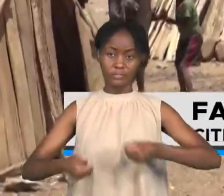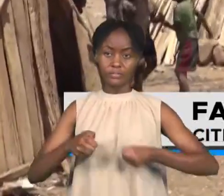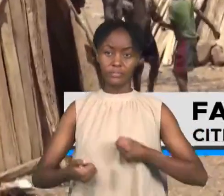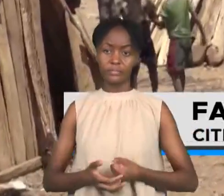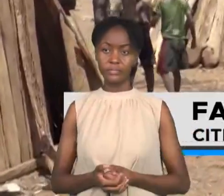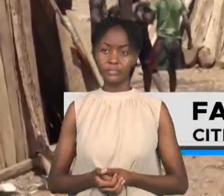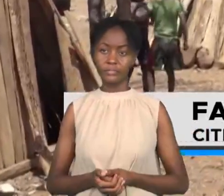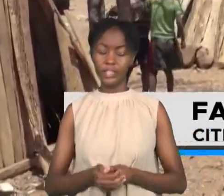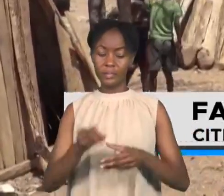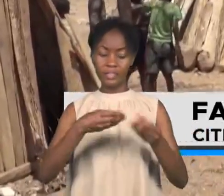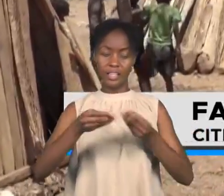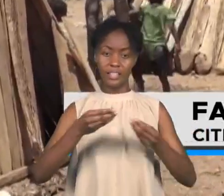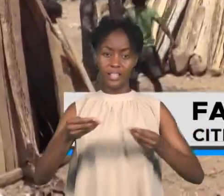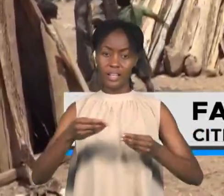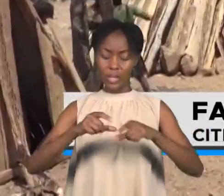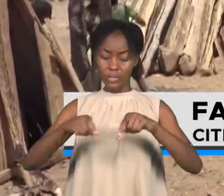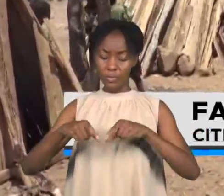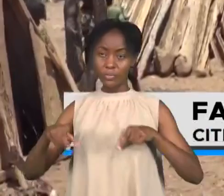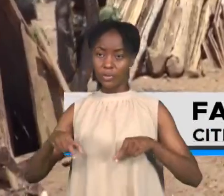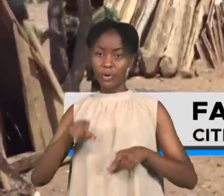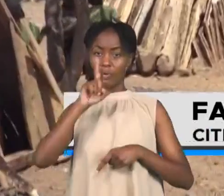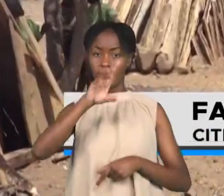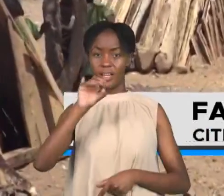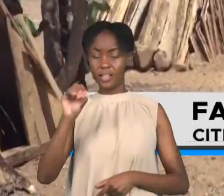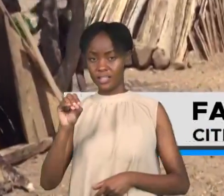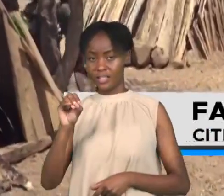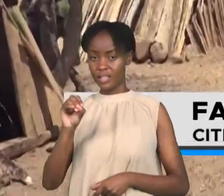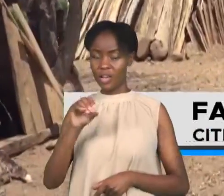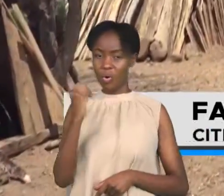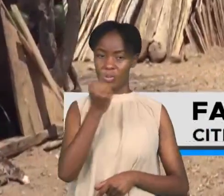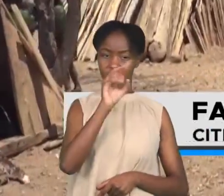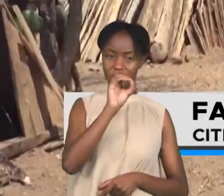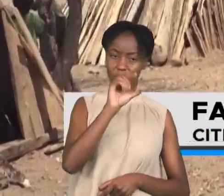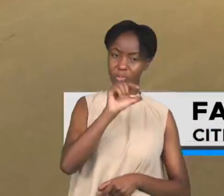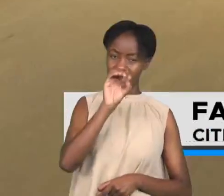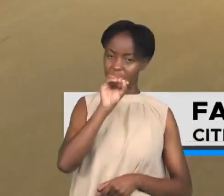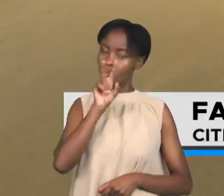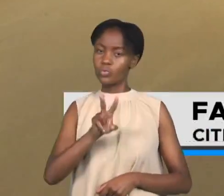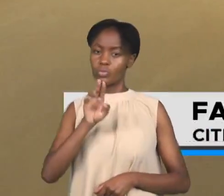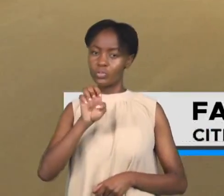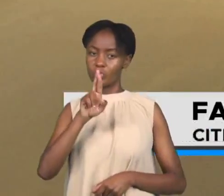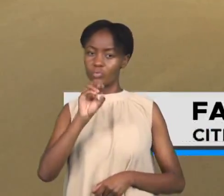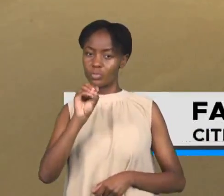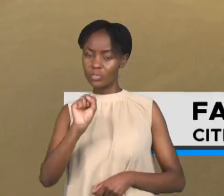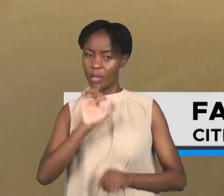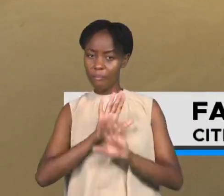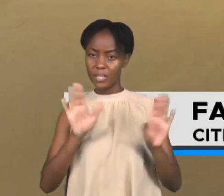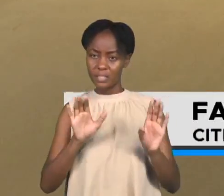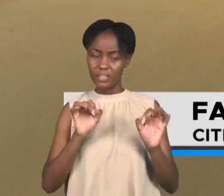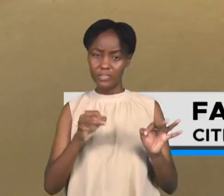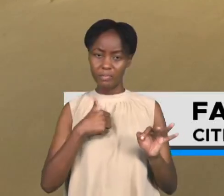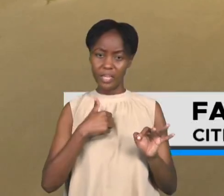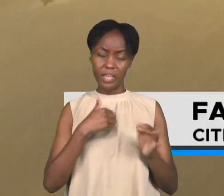We sell the wood for 100 ariary, about 0.021 euros. Only if I earn